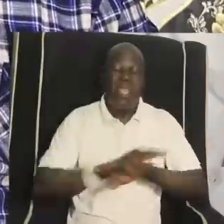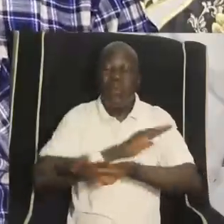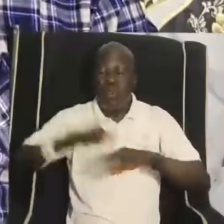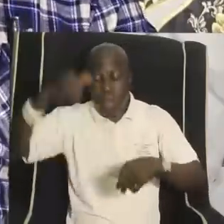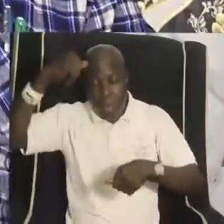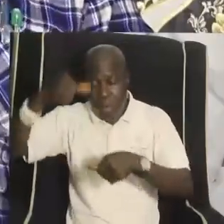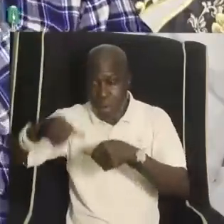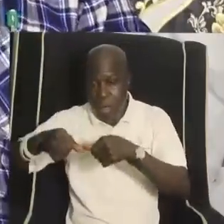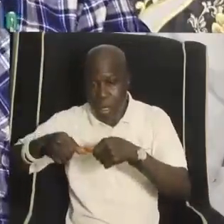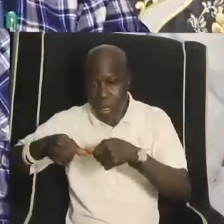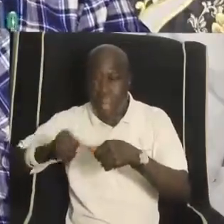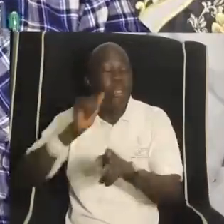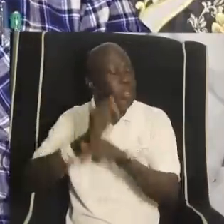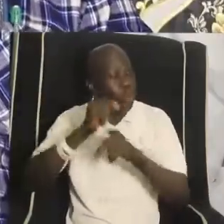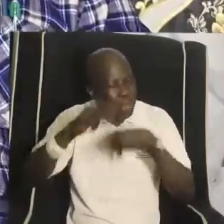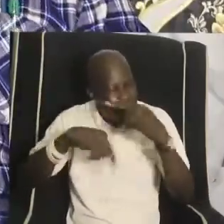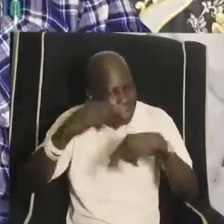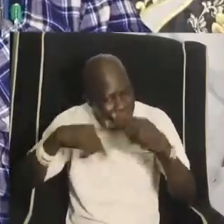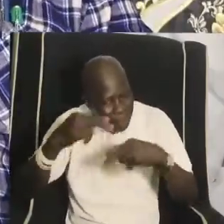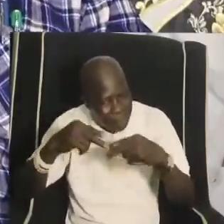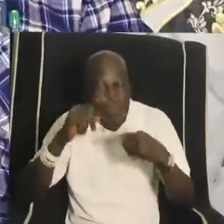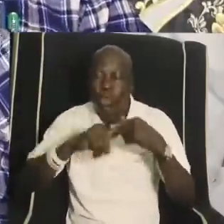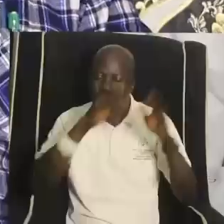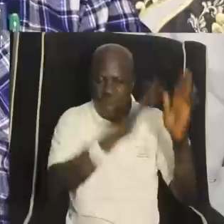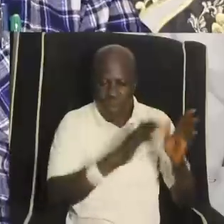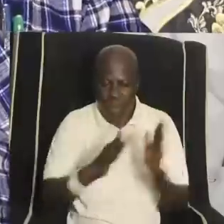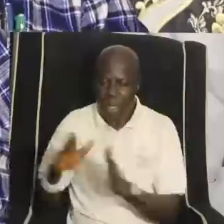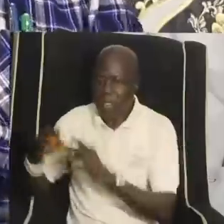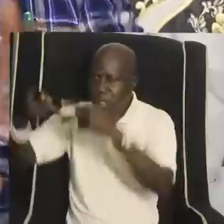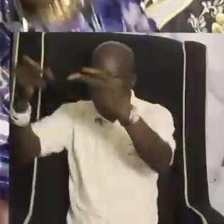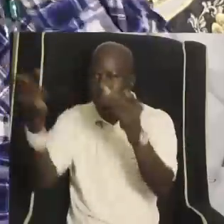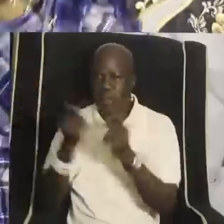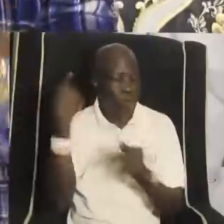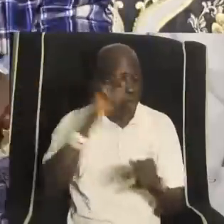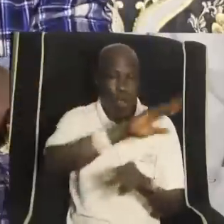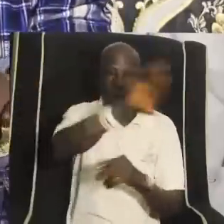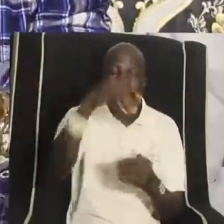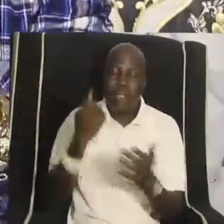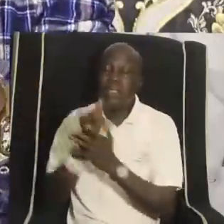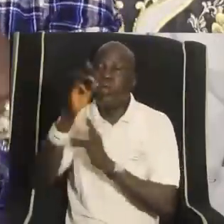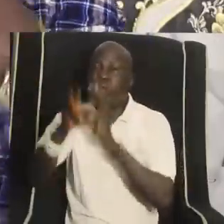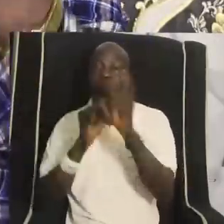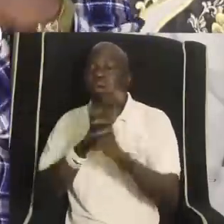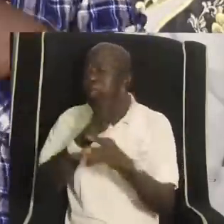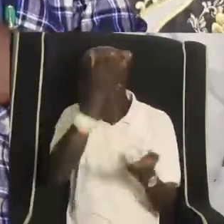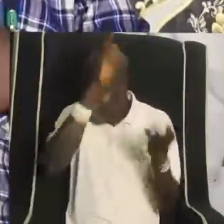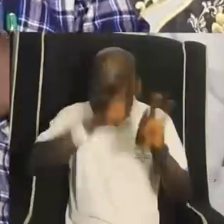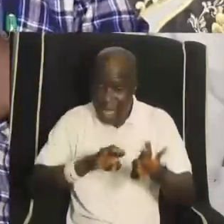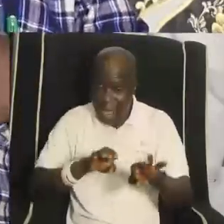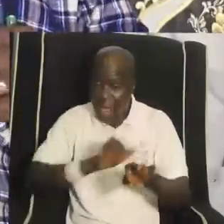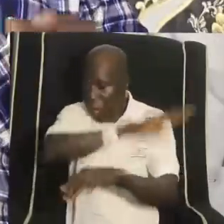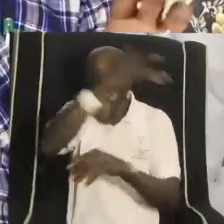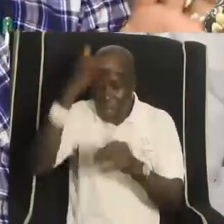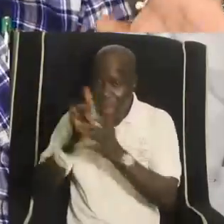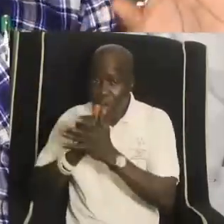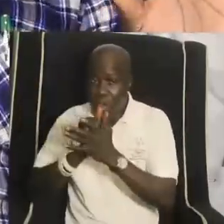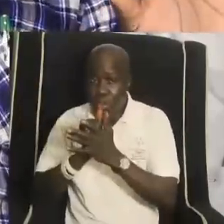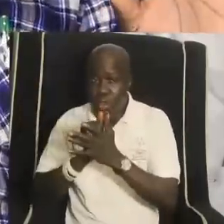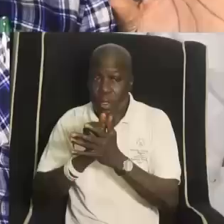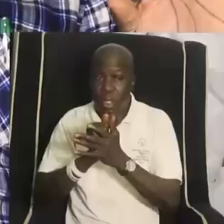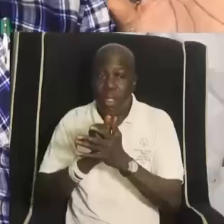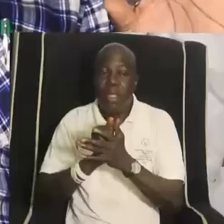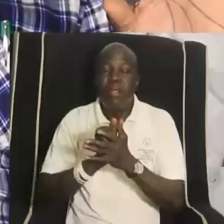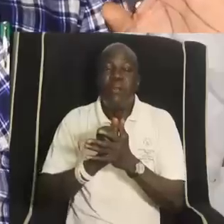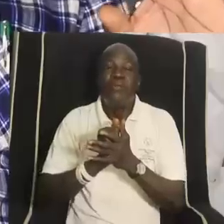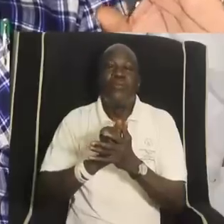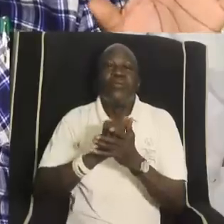not remember, law, he's going to prepare a place for you. Your house is not full because there was